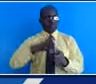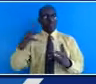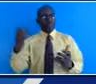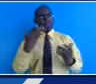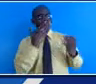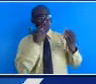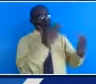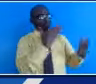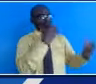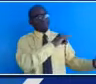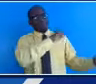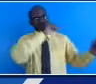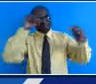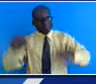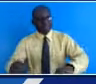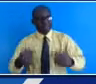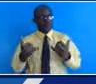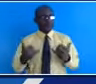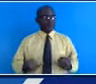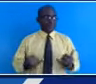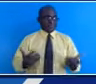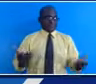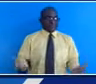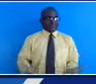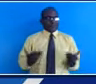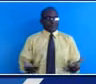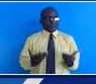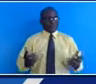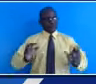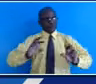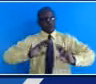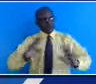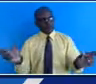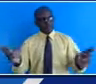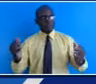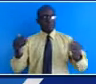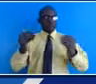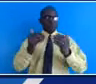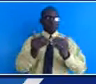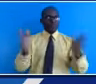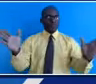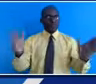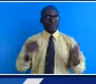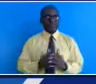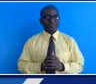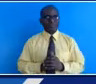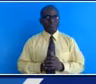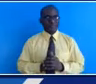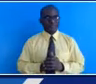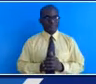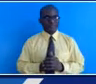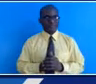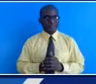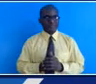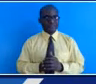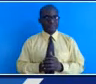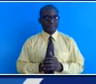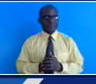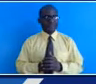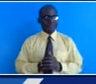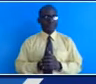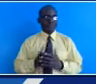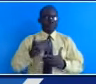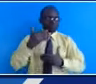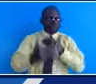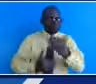two and the beginning of our return, hopefully, to normal life. I want to thank the County Executive also for his excellent leadership during this